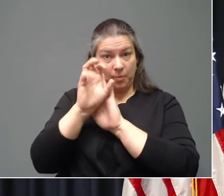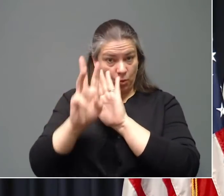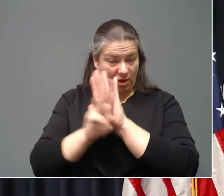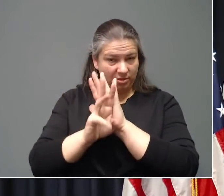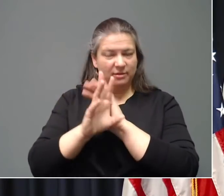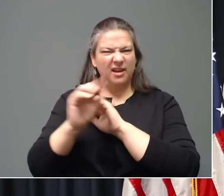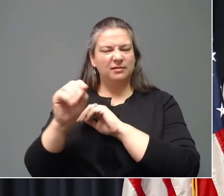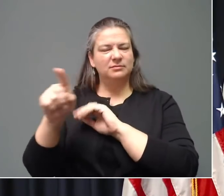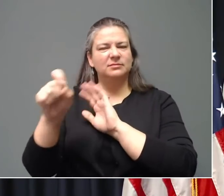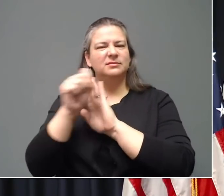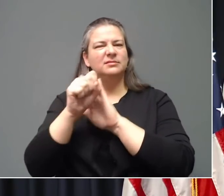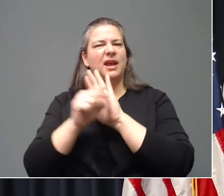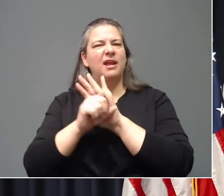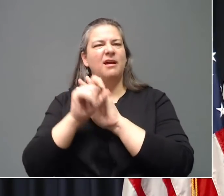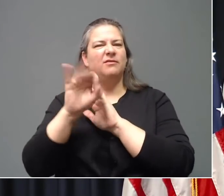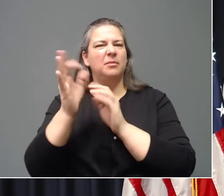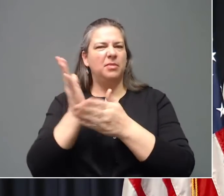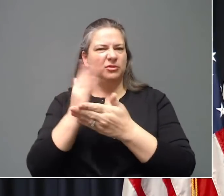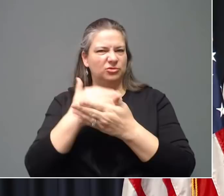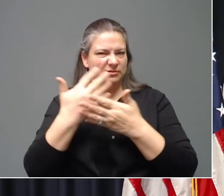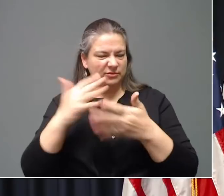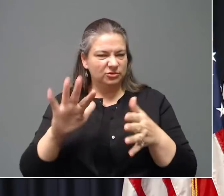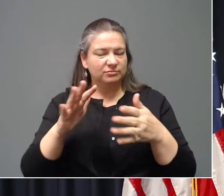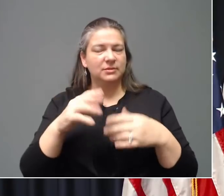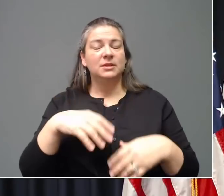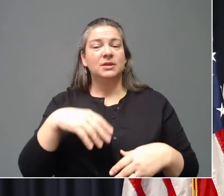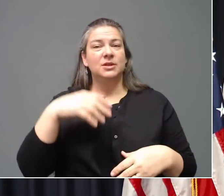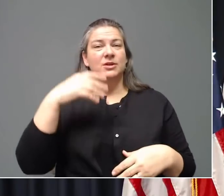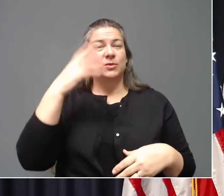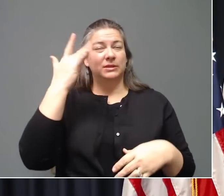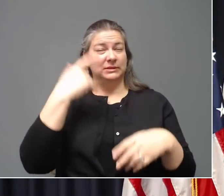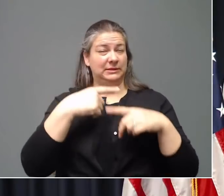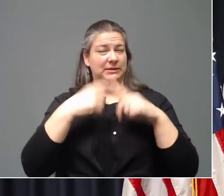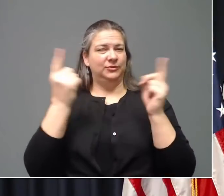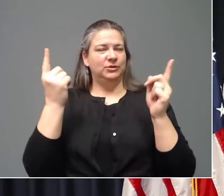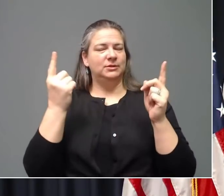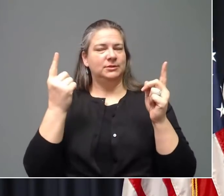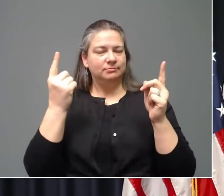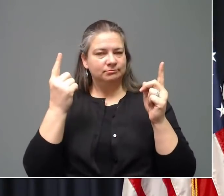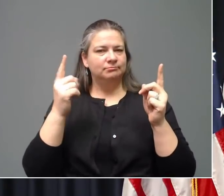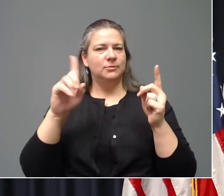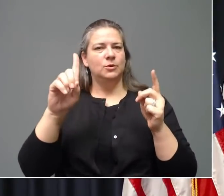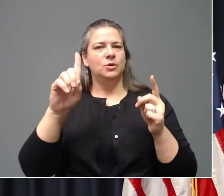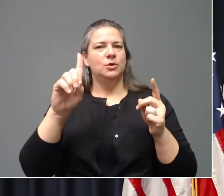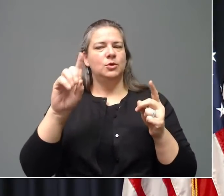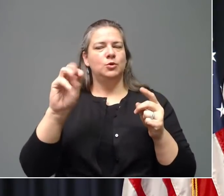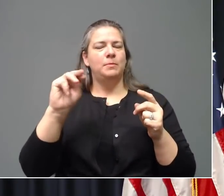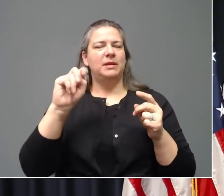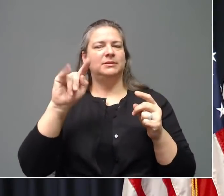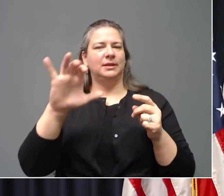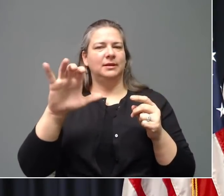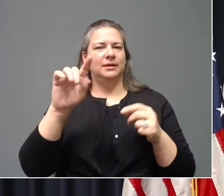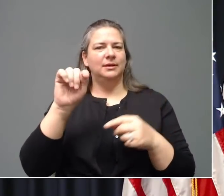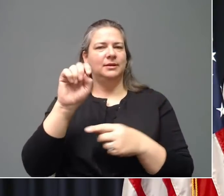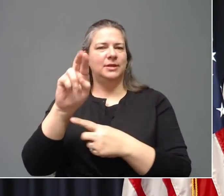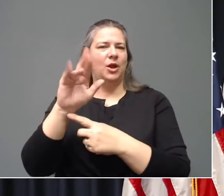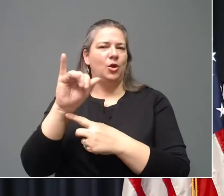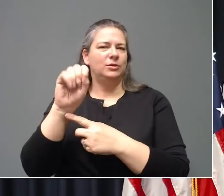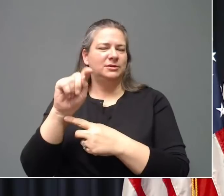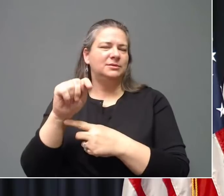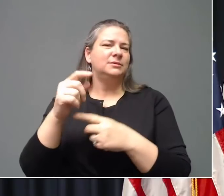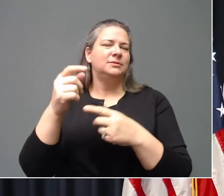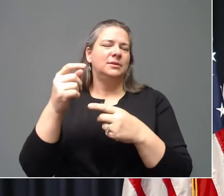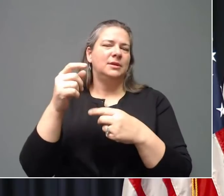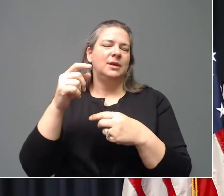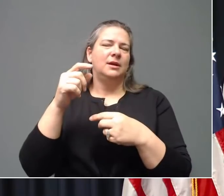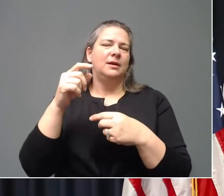week because we witnessed a domestic terror attack on our U.S. Capitol that has now led to